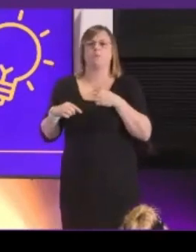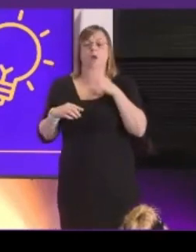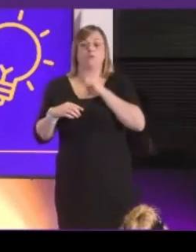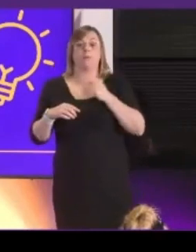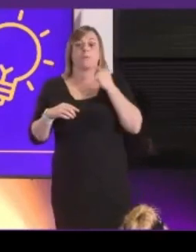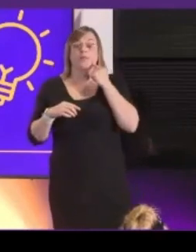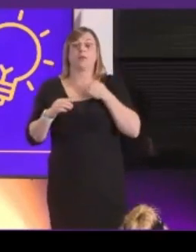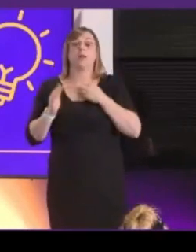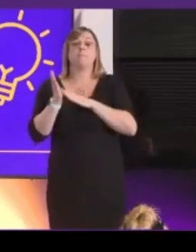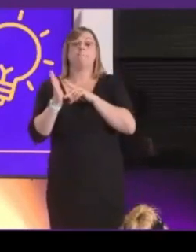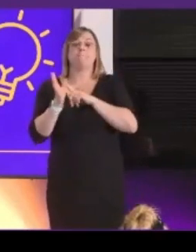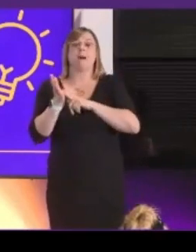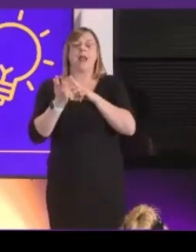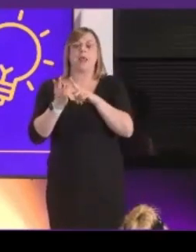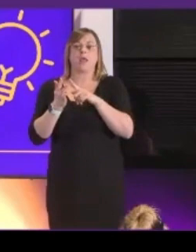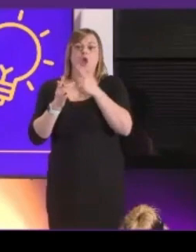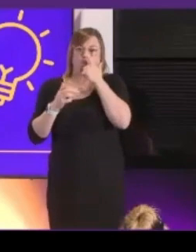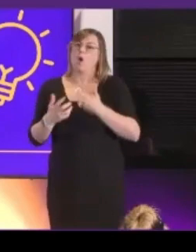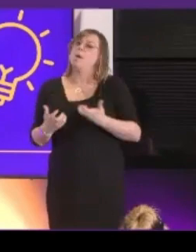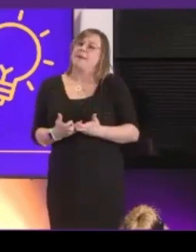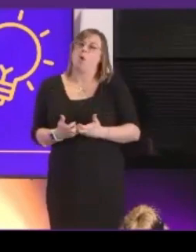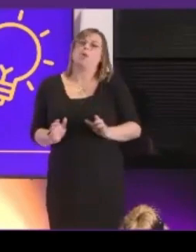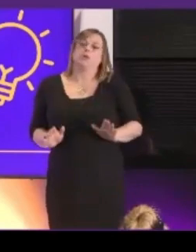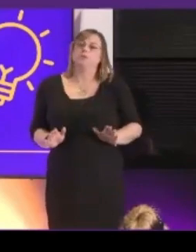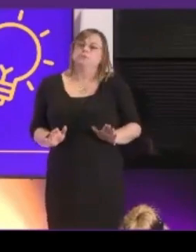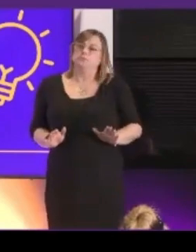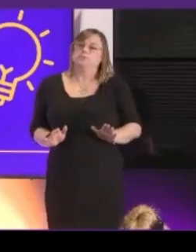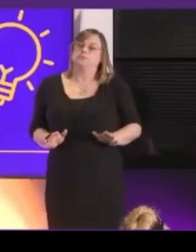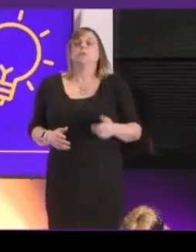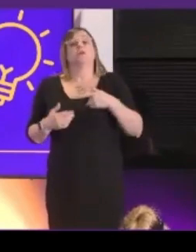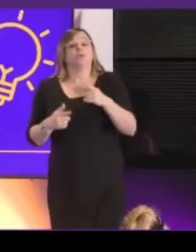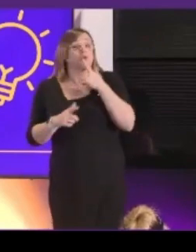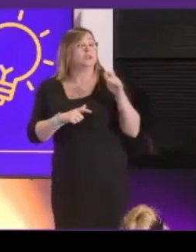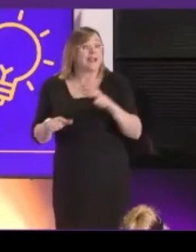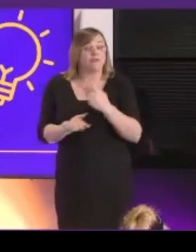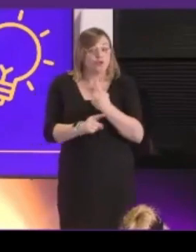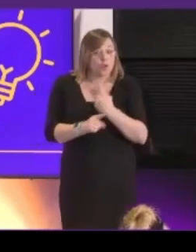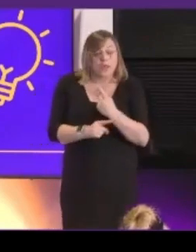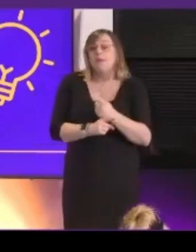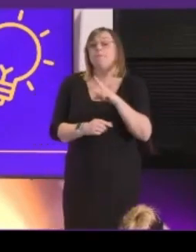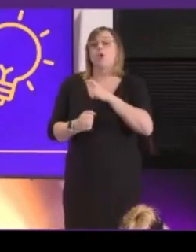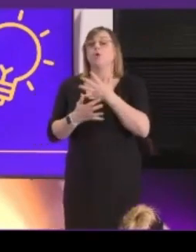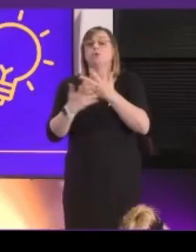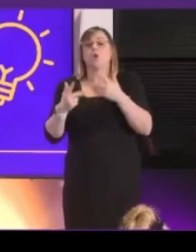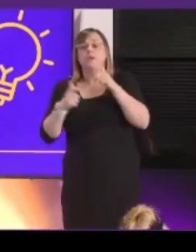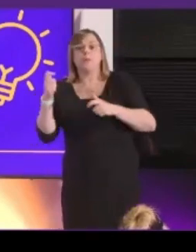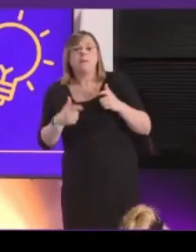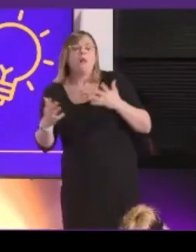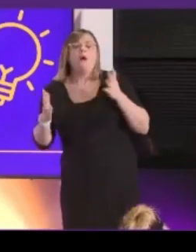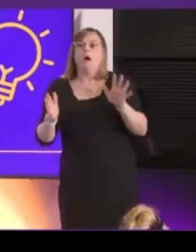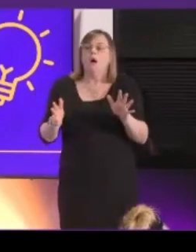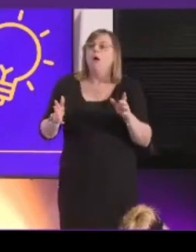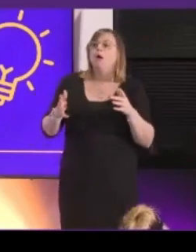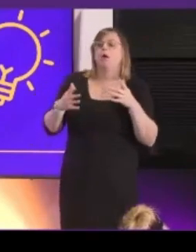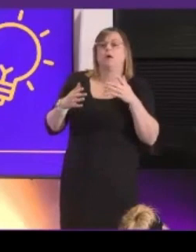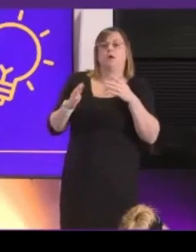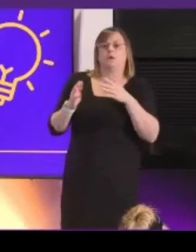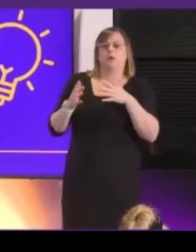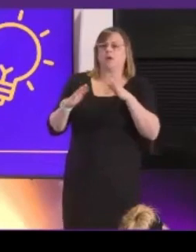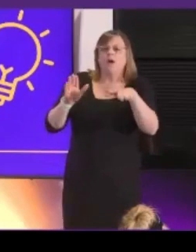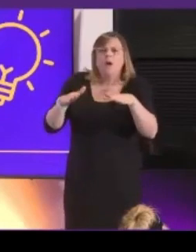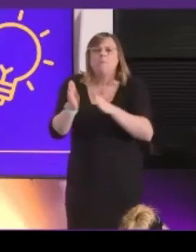myself, Marley, you've got to have big kahunas, right? Just keep speaking, because a bunch of people came off mute, and they're like, Marley, you're on